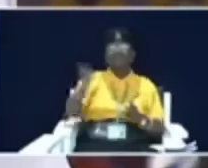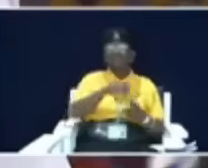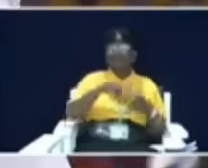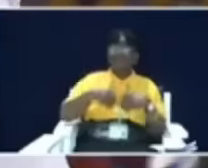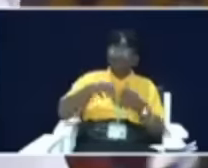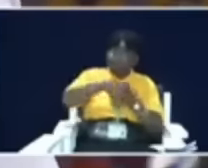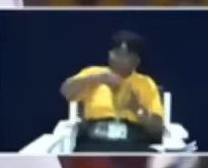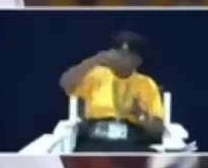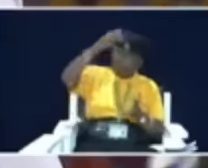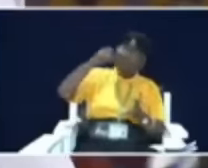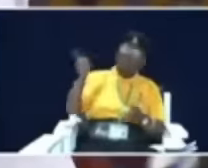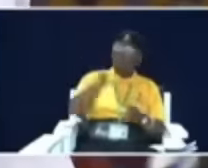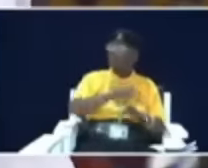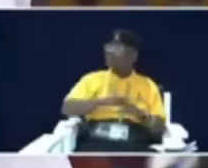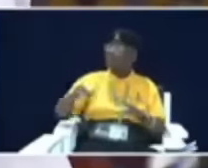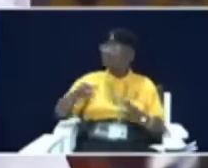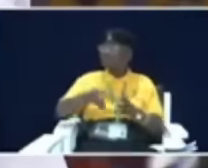You don't study